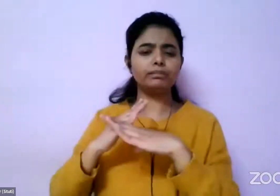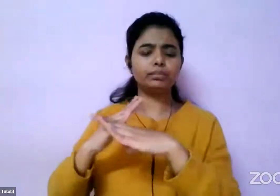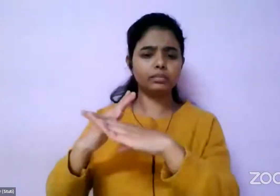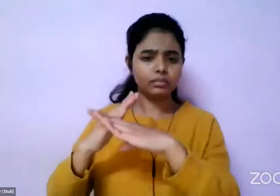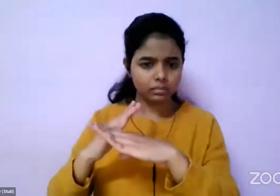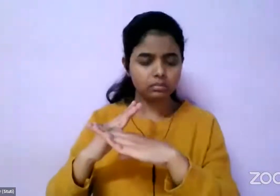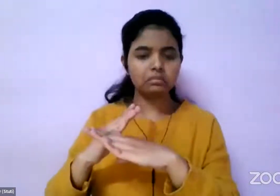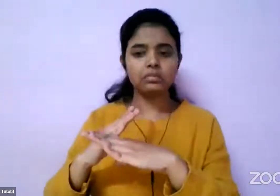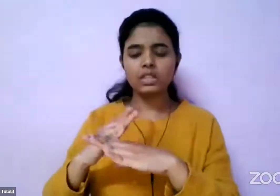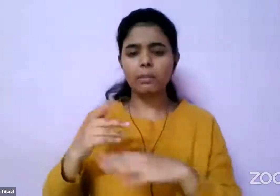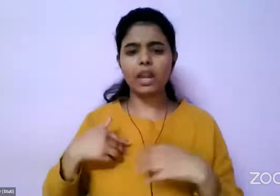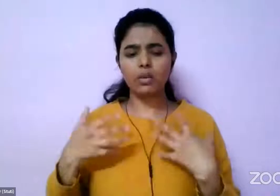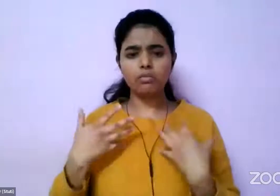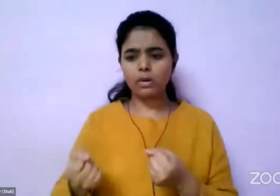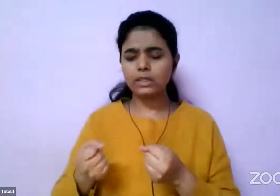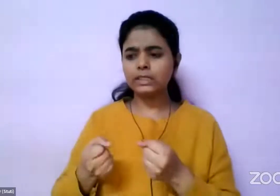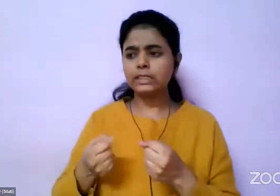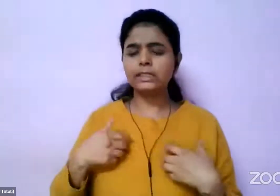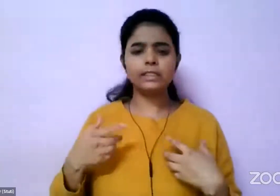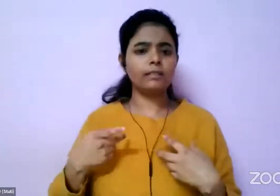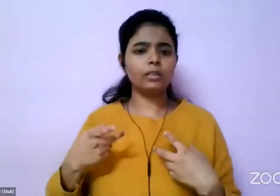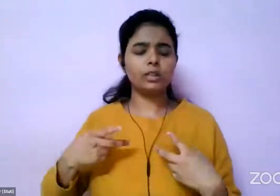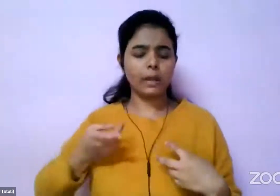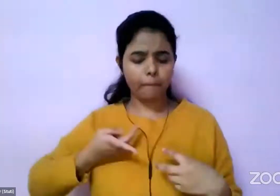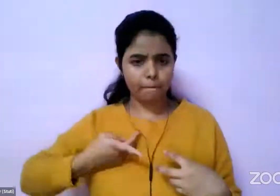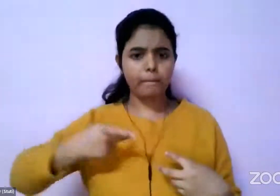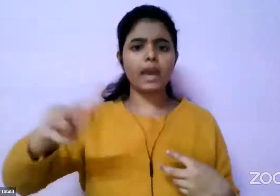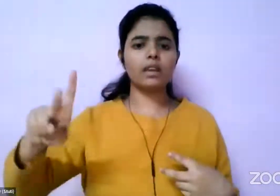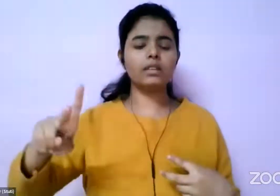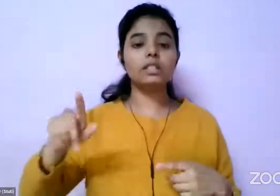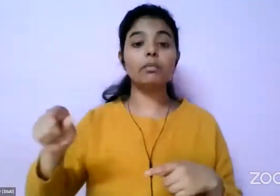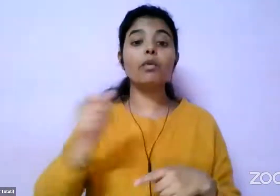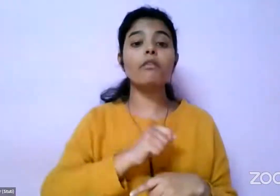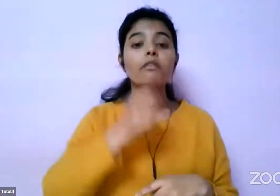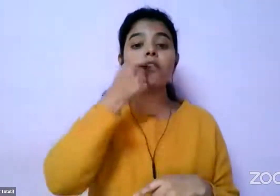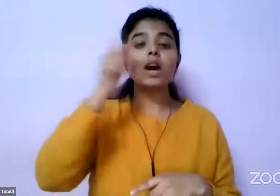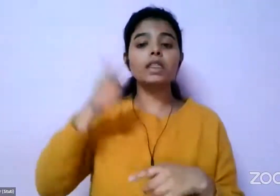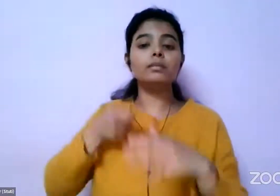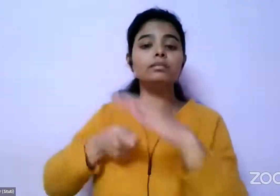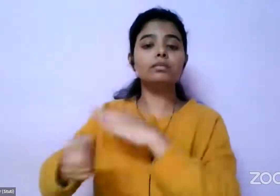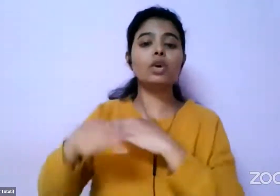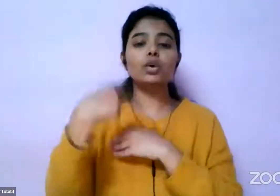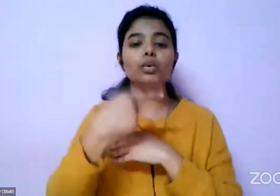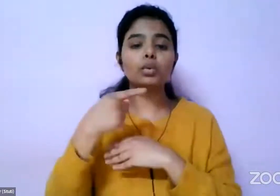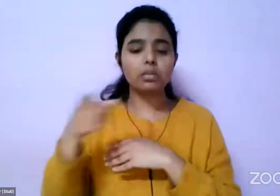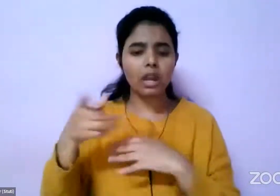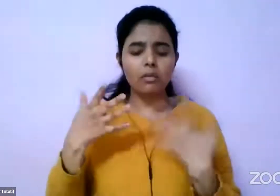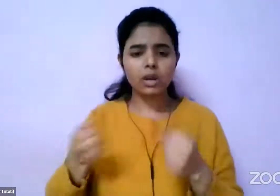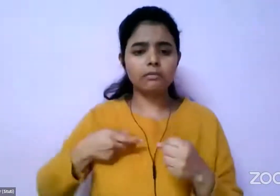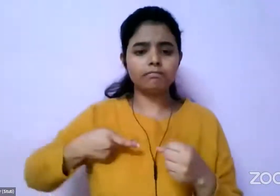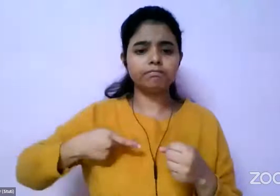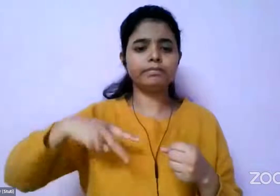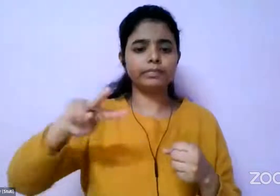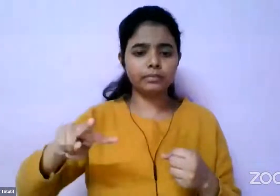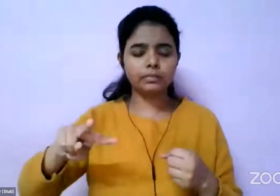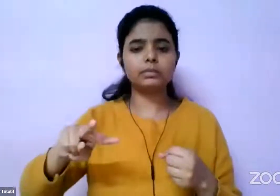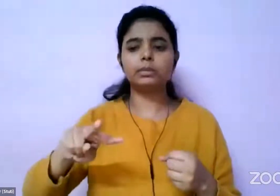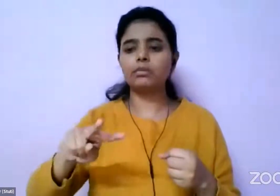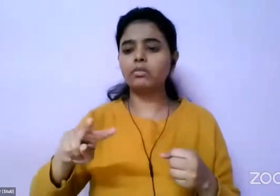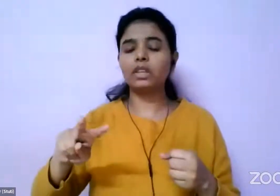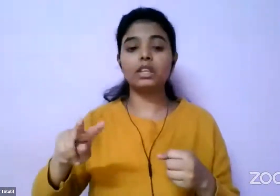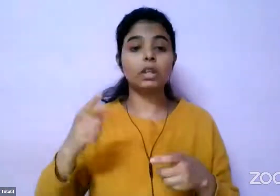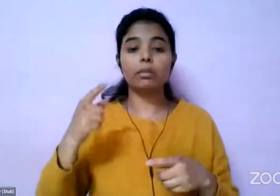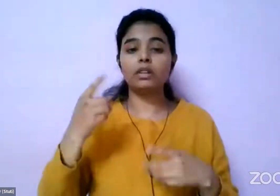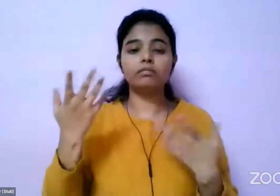take revenge from his father's murderer. And thus the playwright calls it a feigned